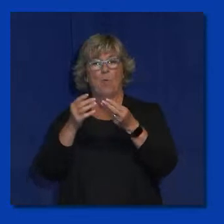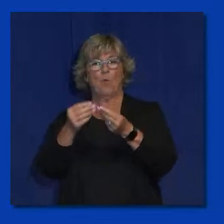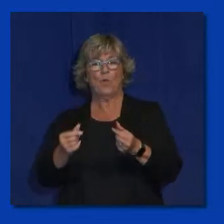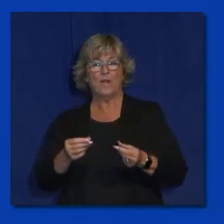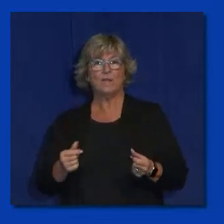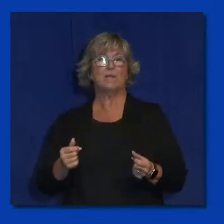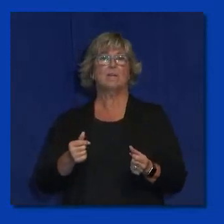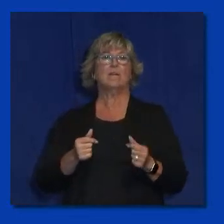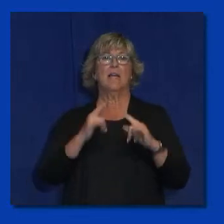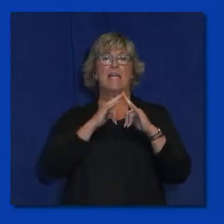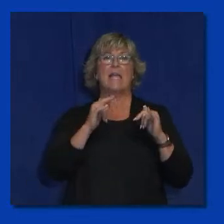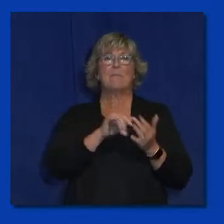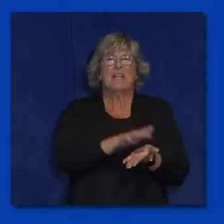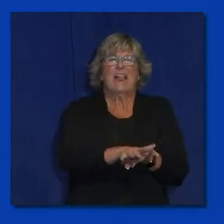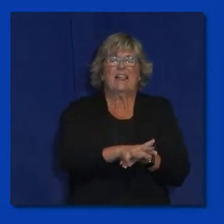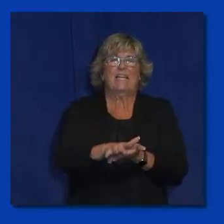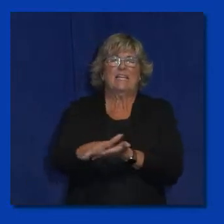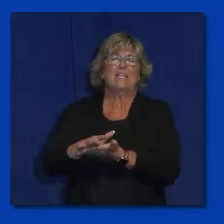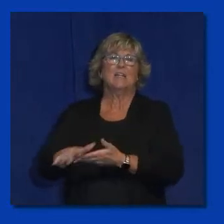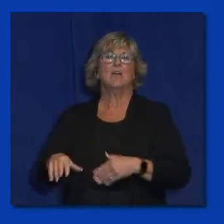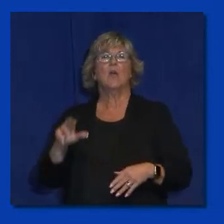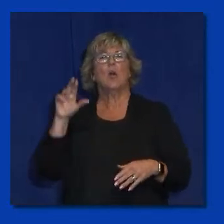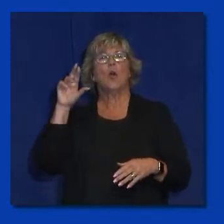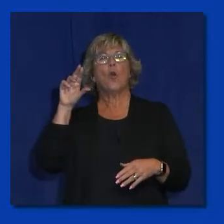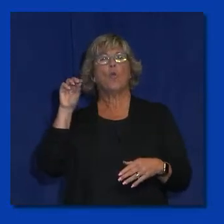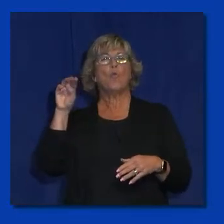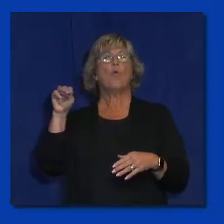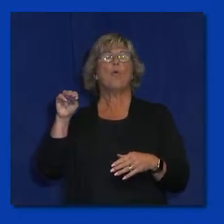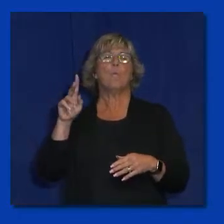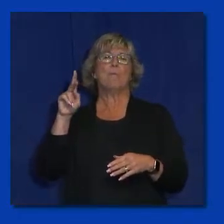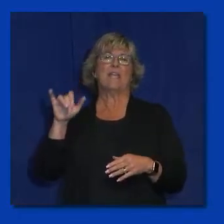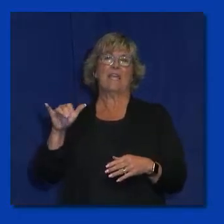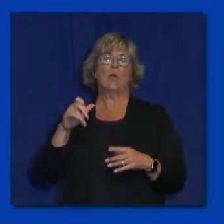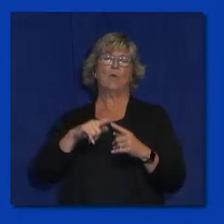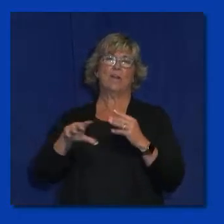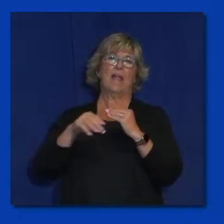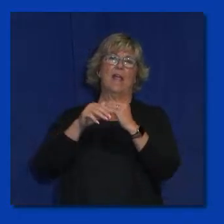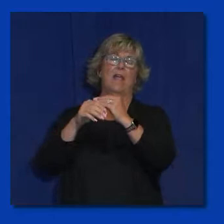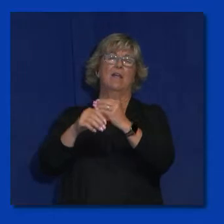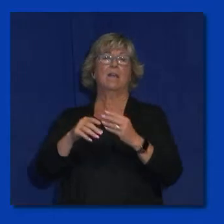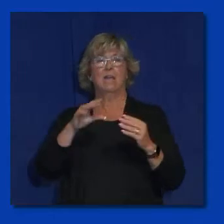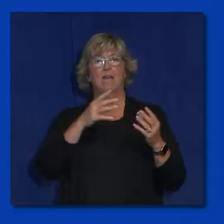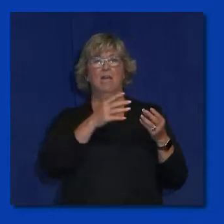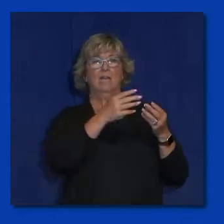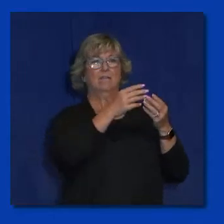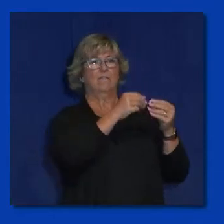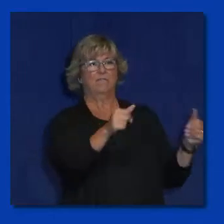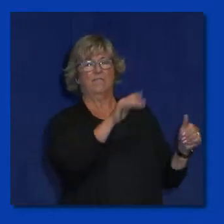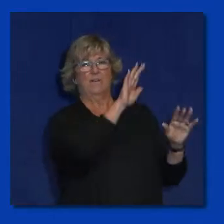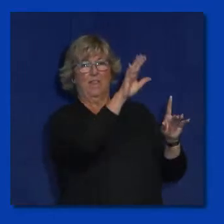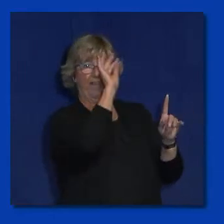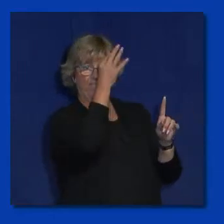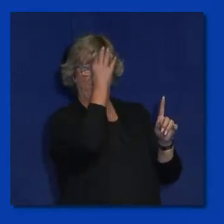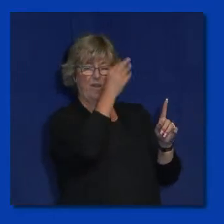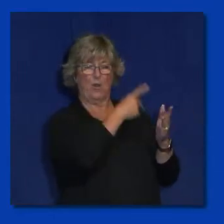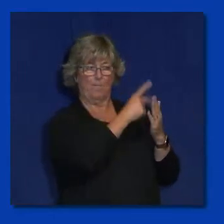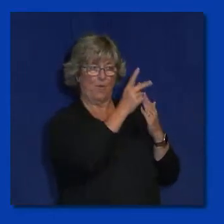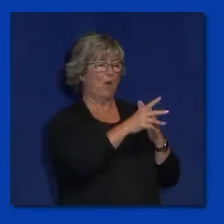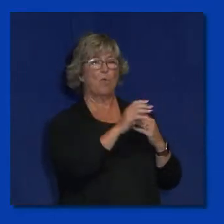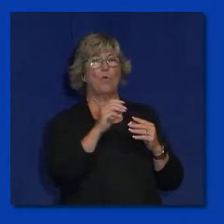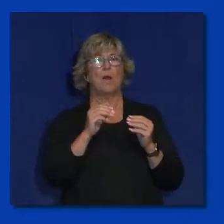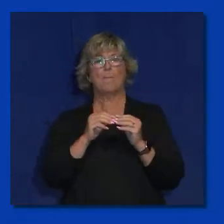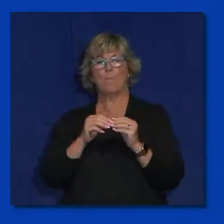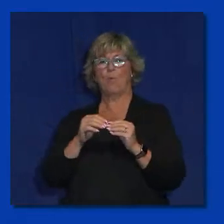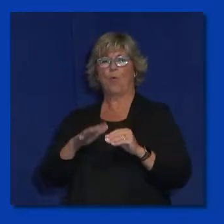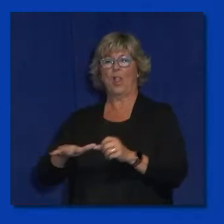is, again, encampment cleanup grants. Room Key, we want to extend as we begin to phase out the federal program. We want to provide resources for local